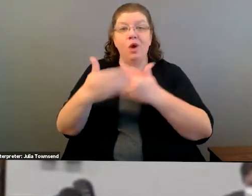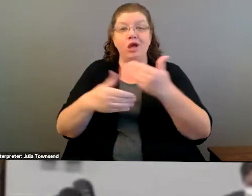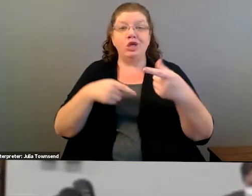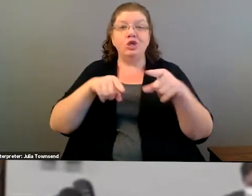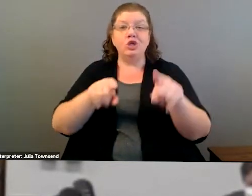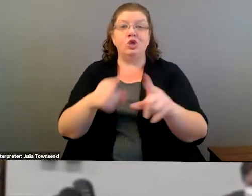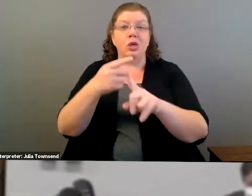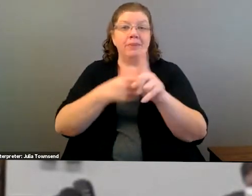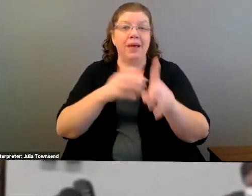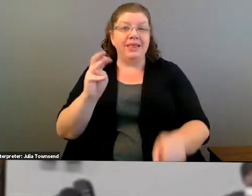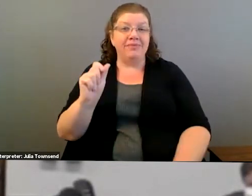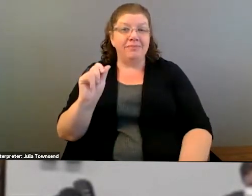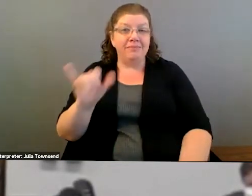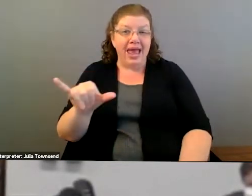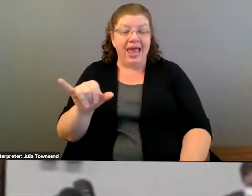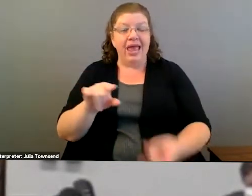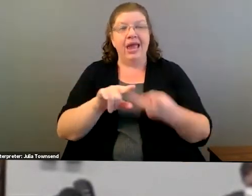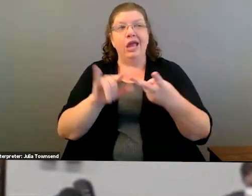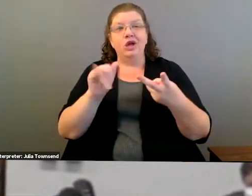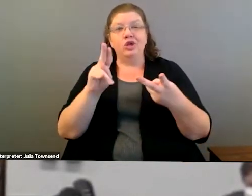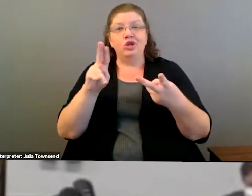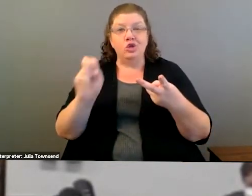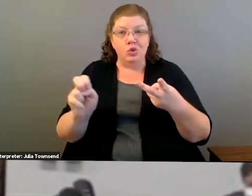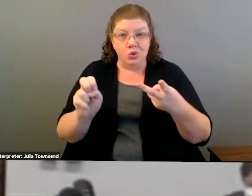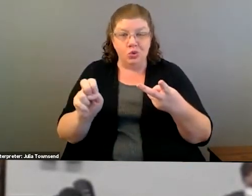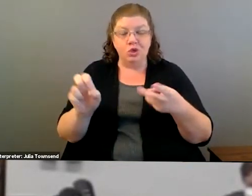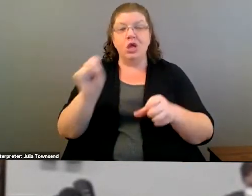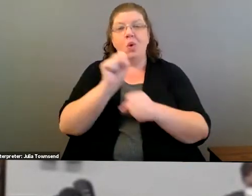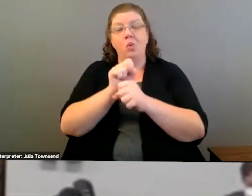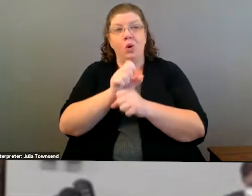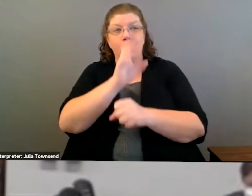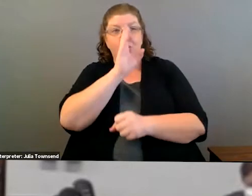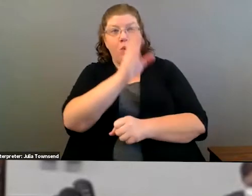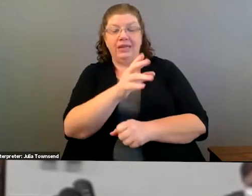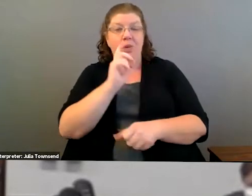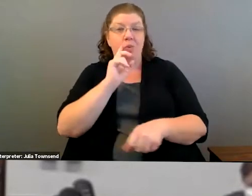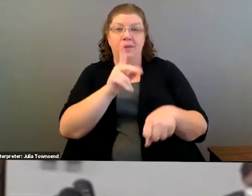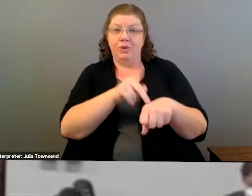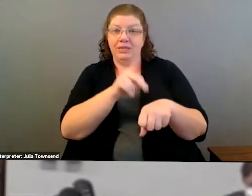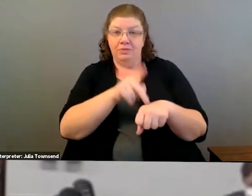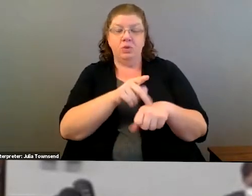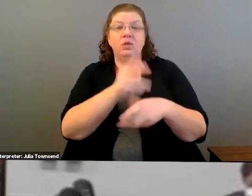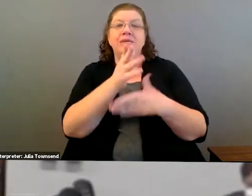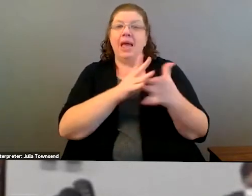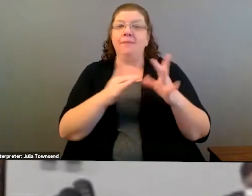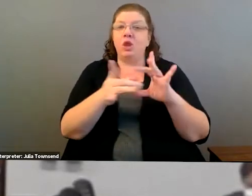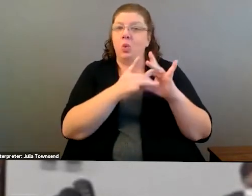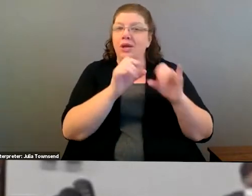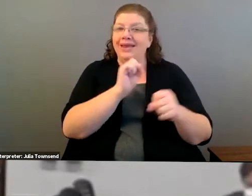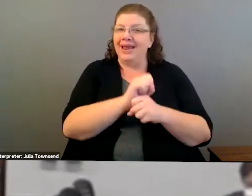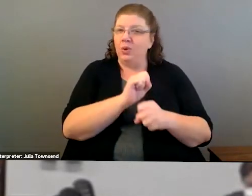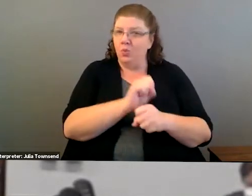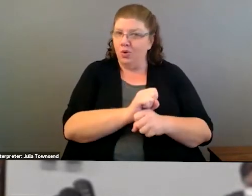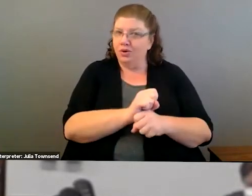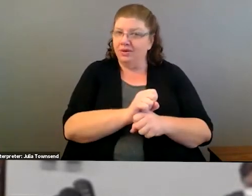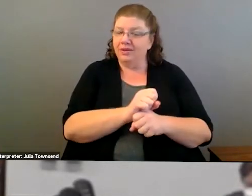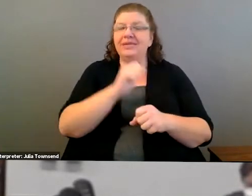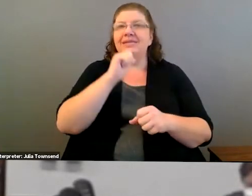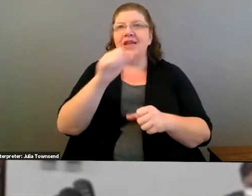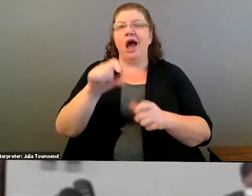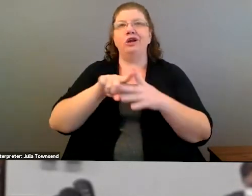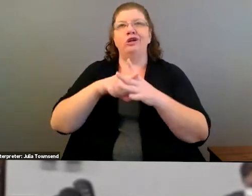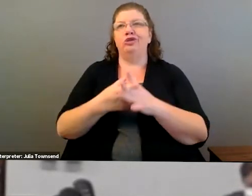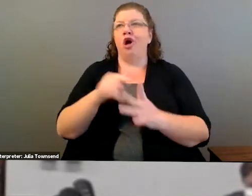May and June. So they'll work directly with the site principal to do some of the coordinating work. So it is not a start on